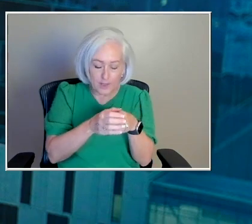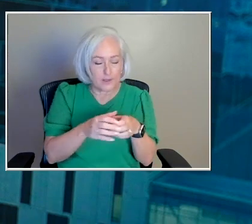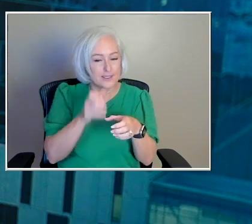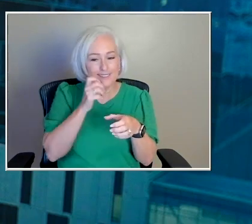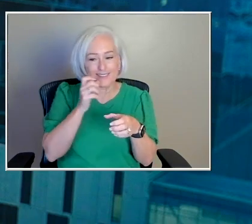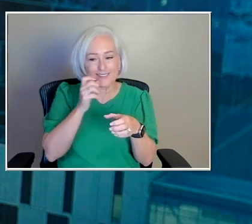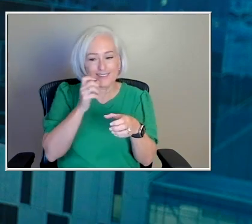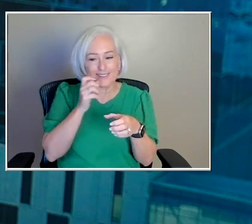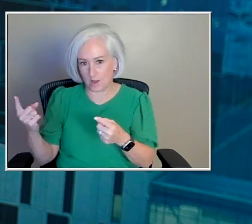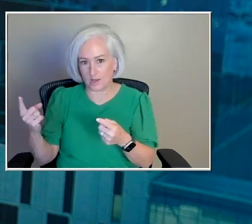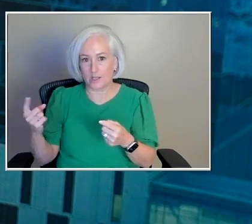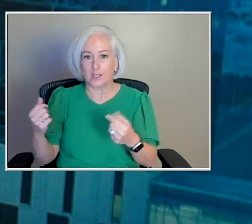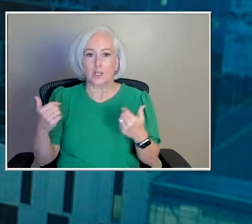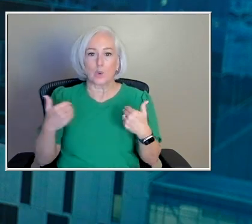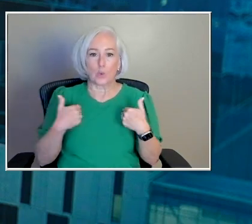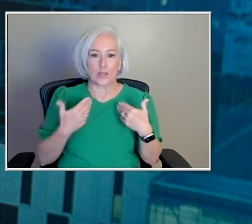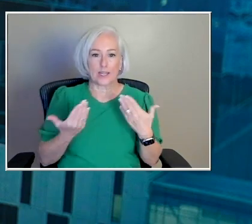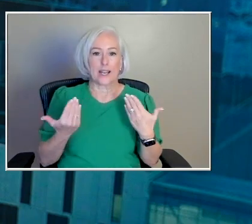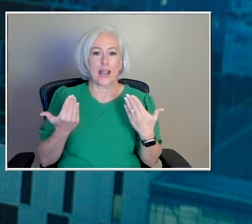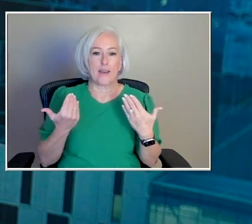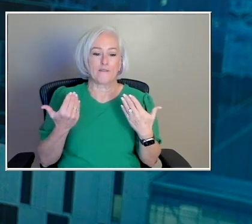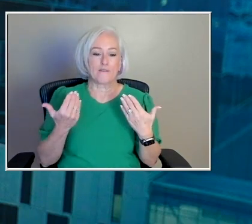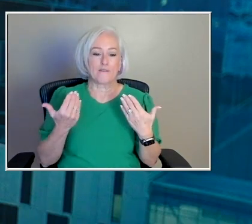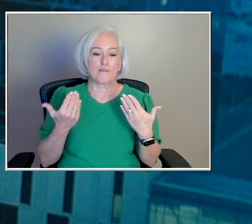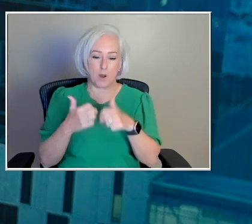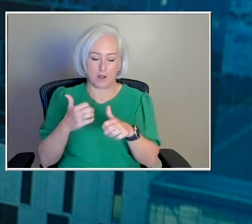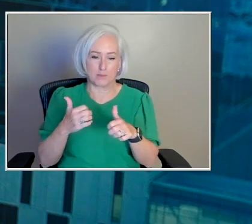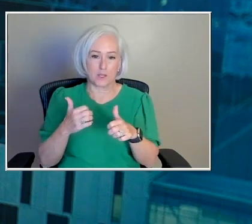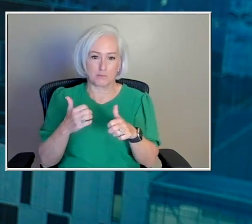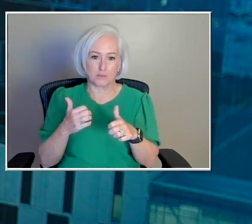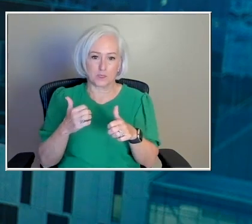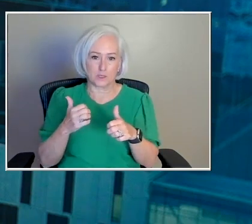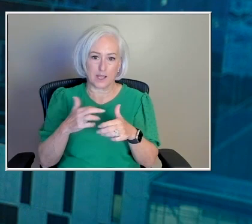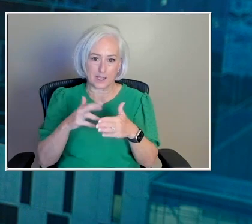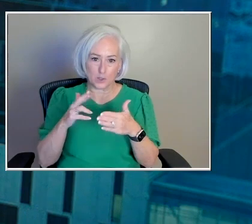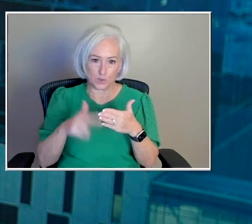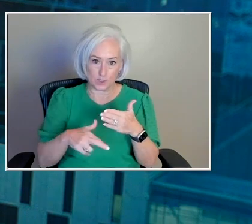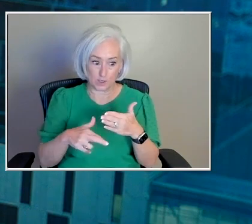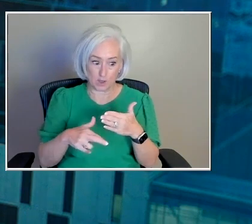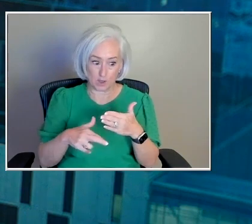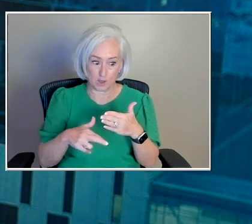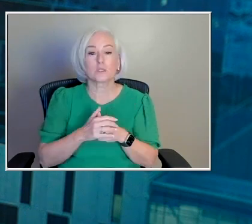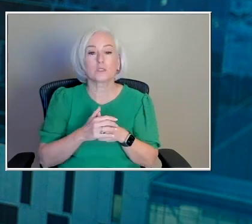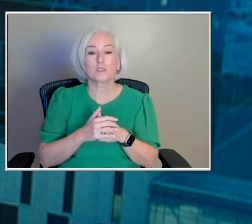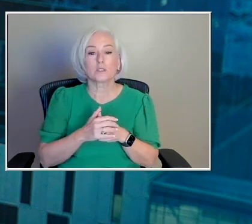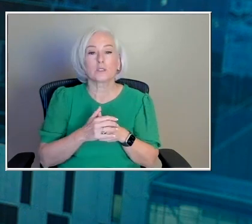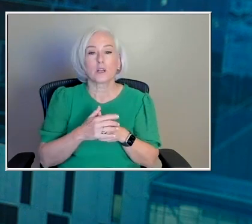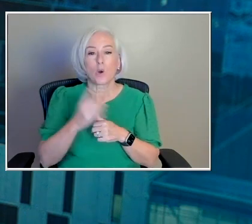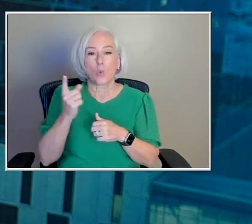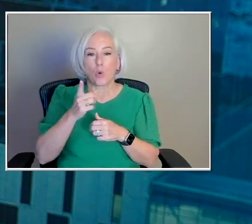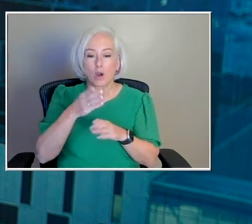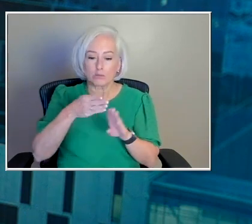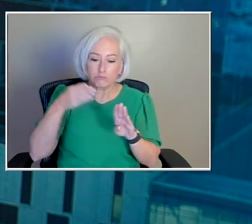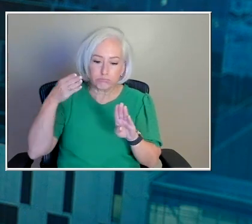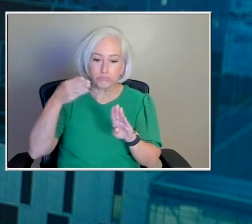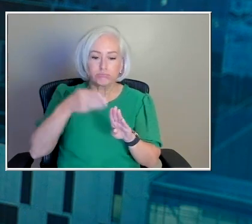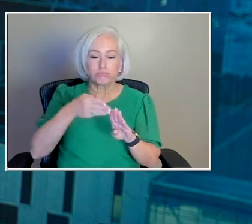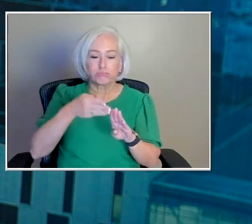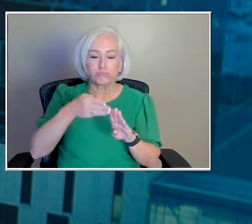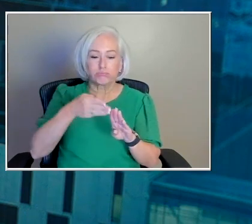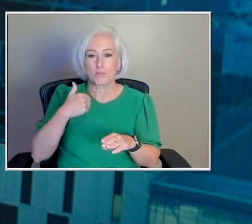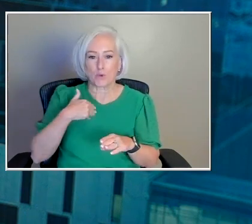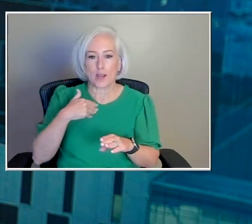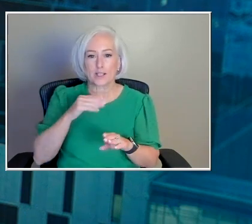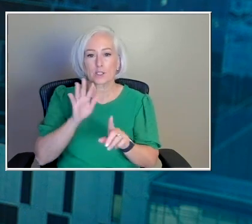a result. Are there indications? Yes, and in particular, a dedicated breast radiation oncologist will absolutely